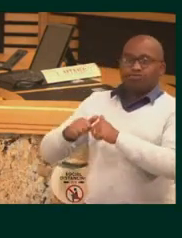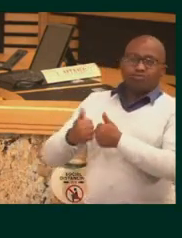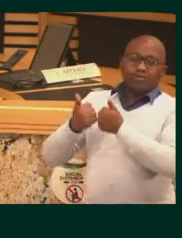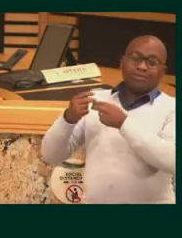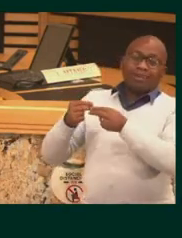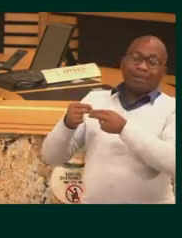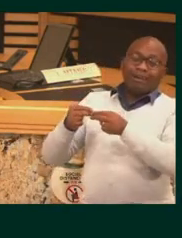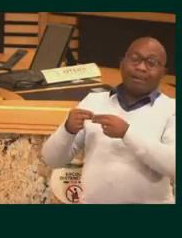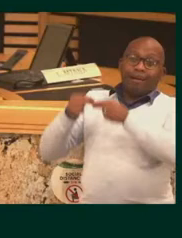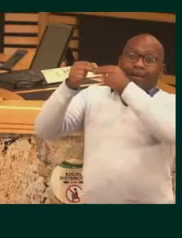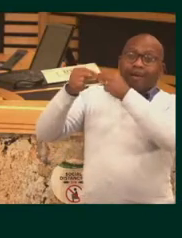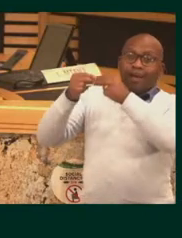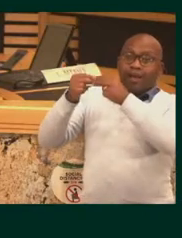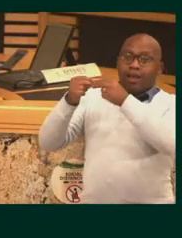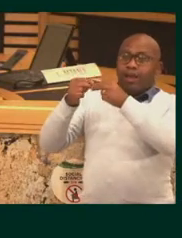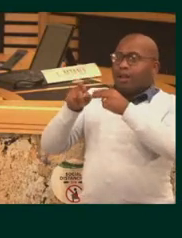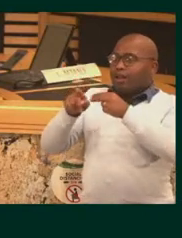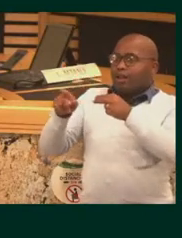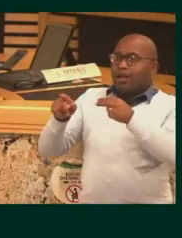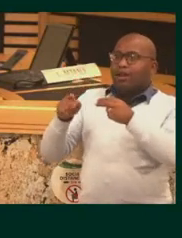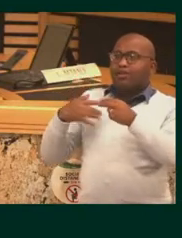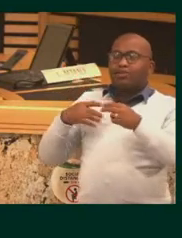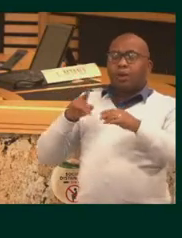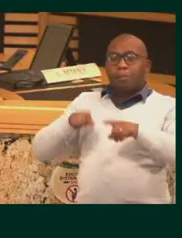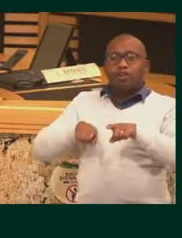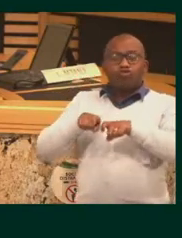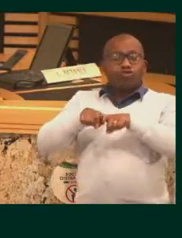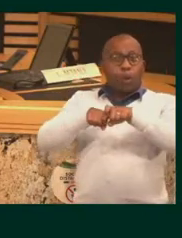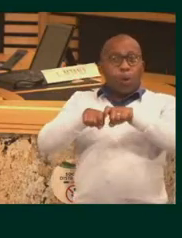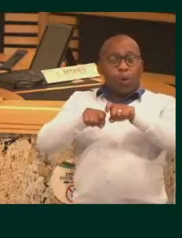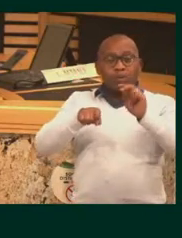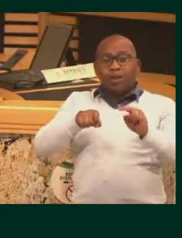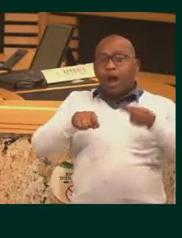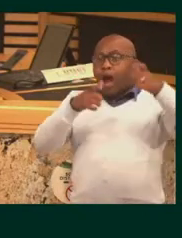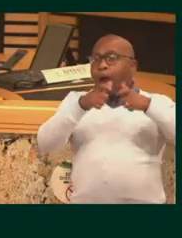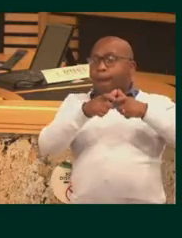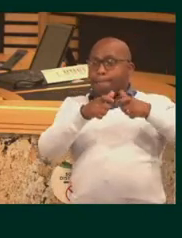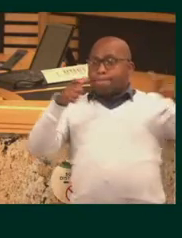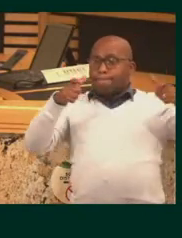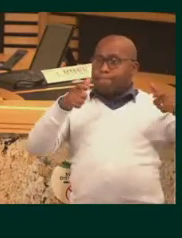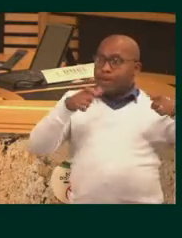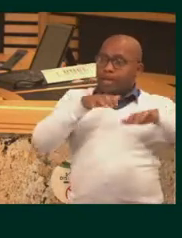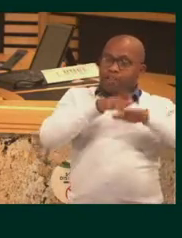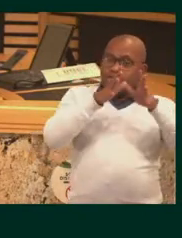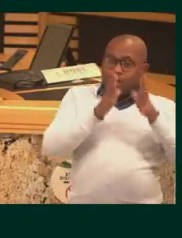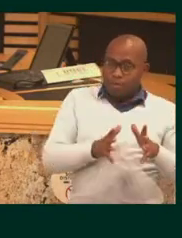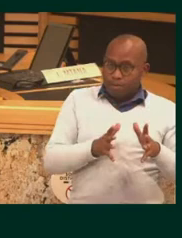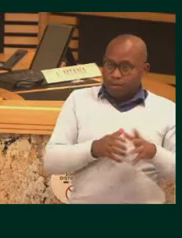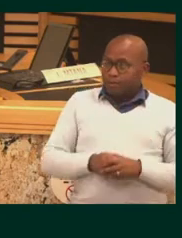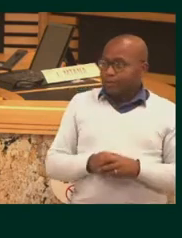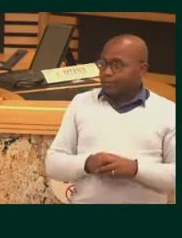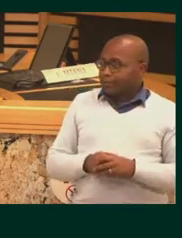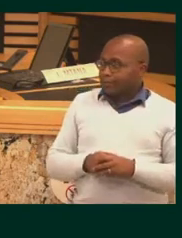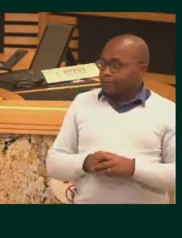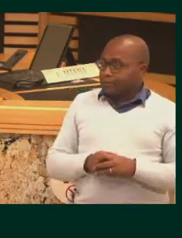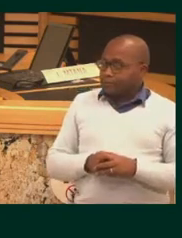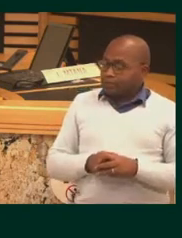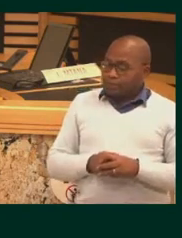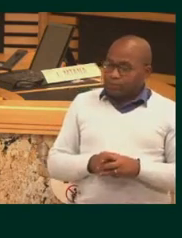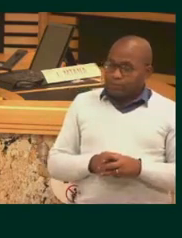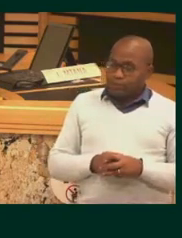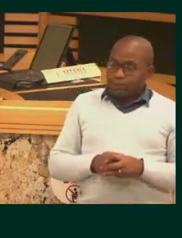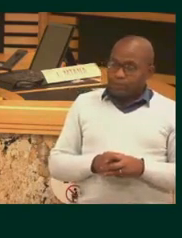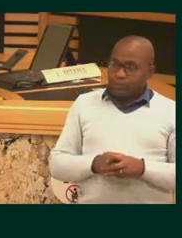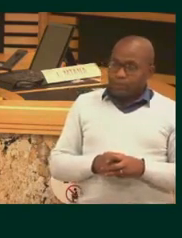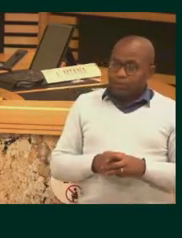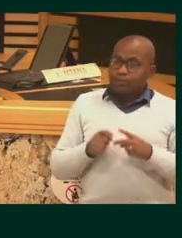have to compete with commercial Farmers to access these resources number two the